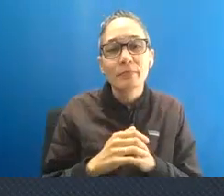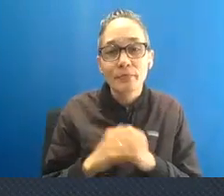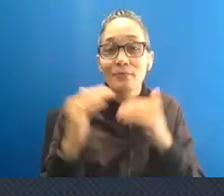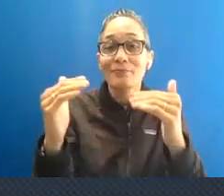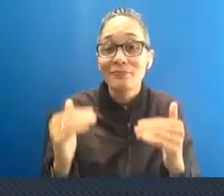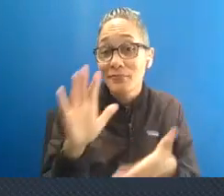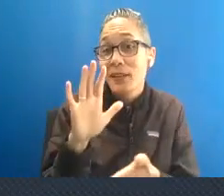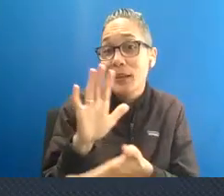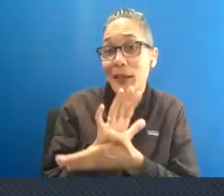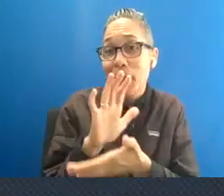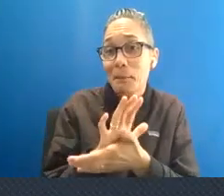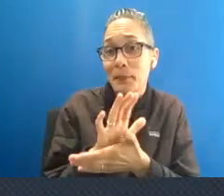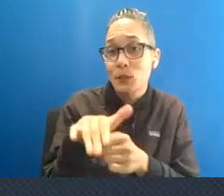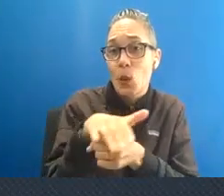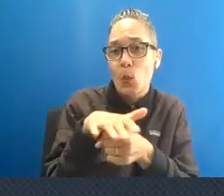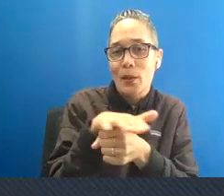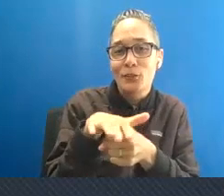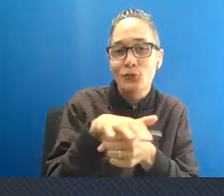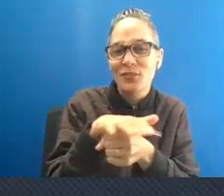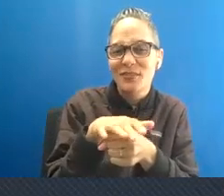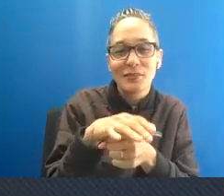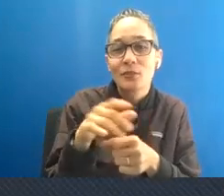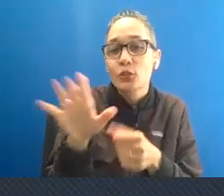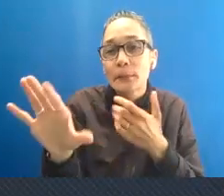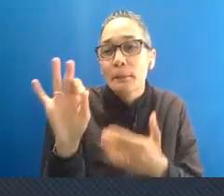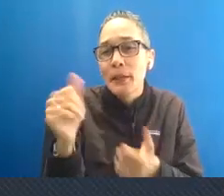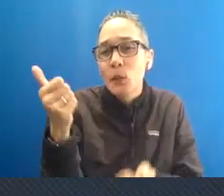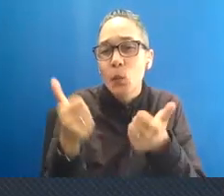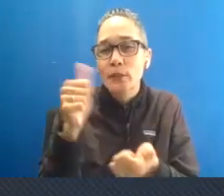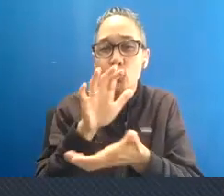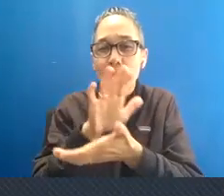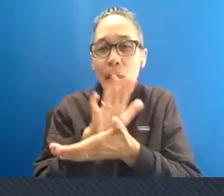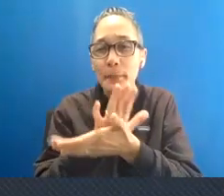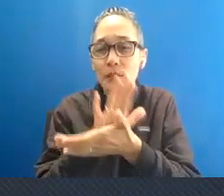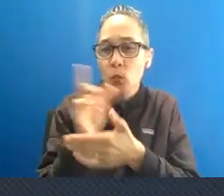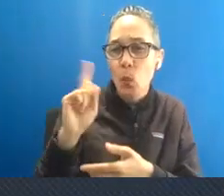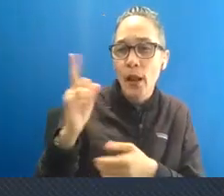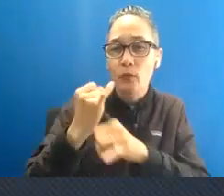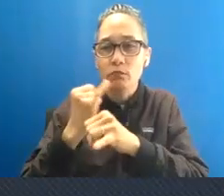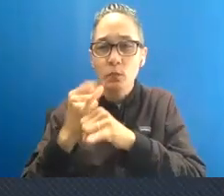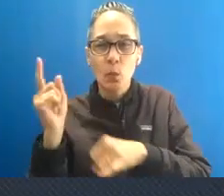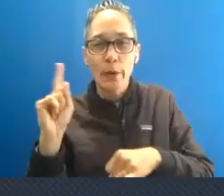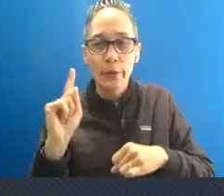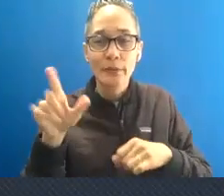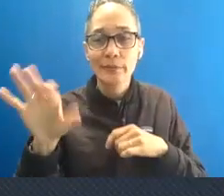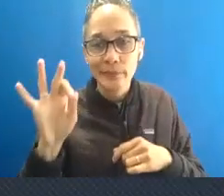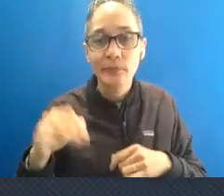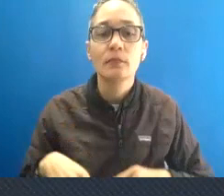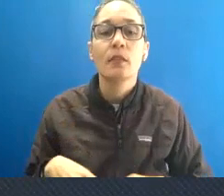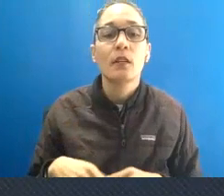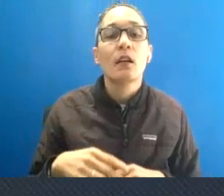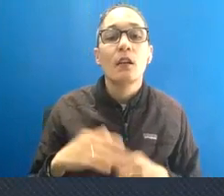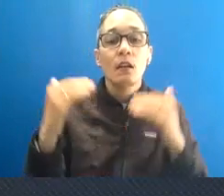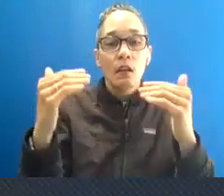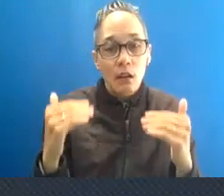For campus locations, this is just like the question in the beginning. You're just going to select the campus that you're most likely going to be attending.